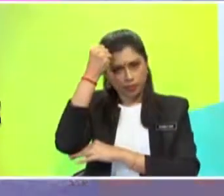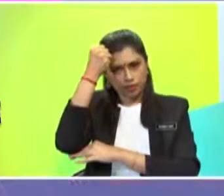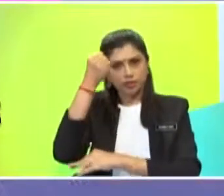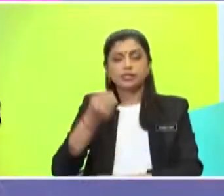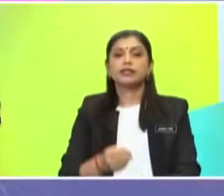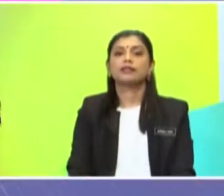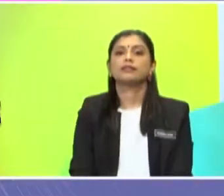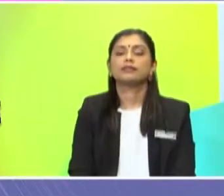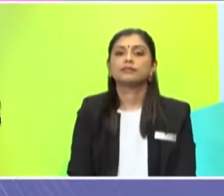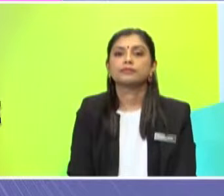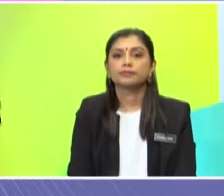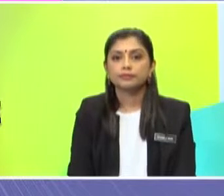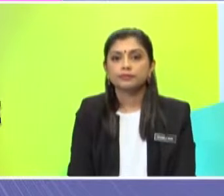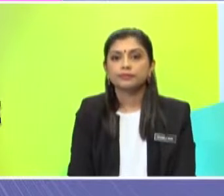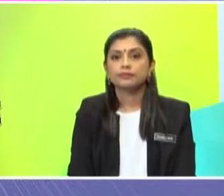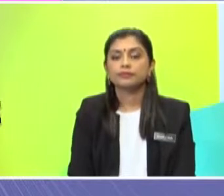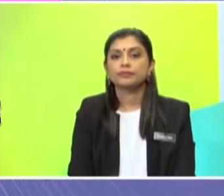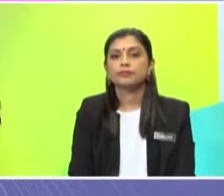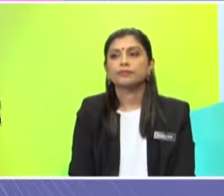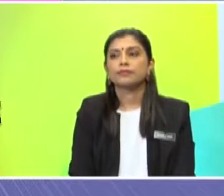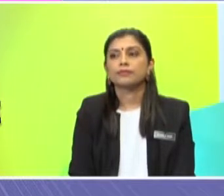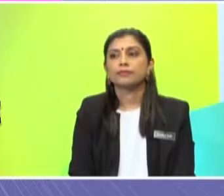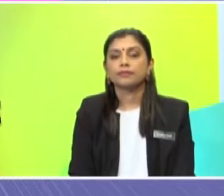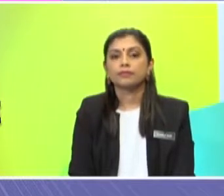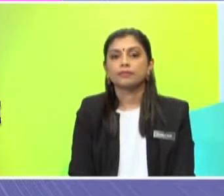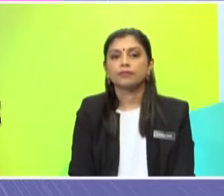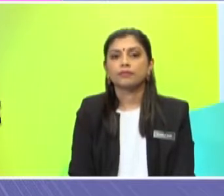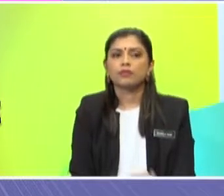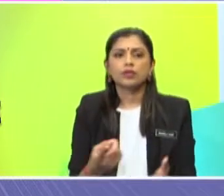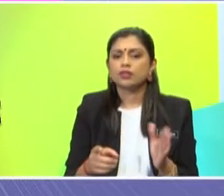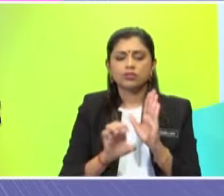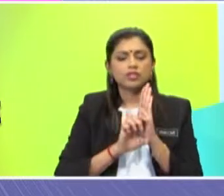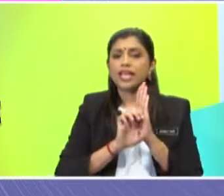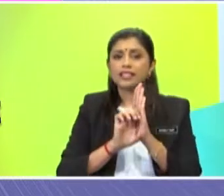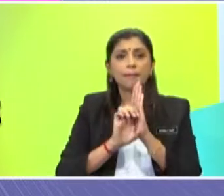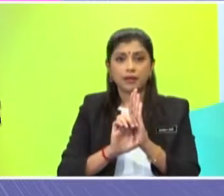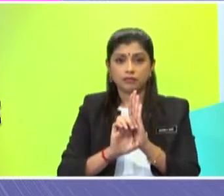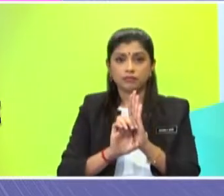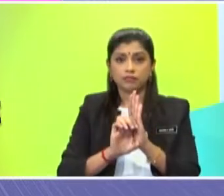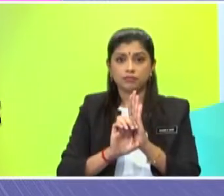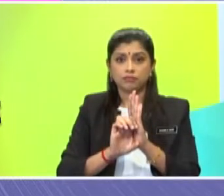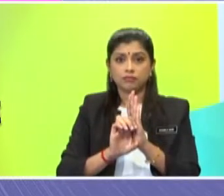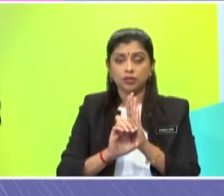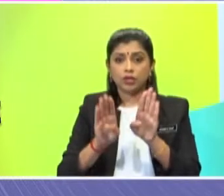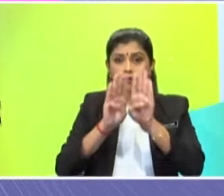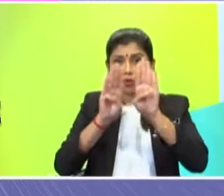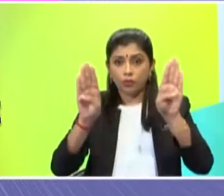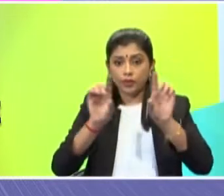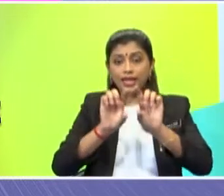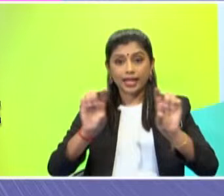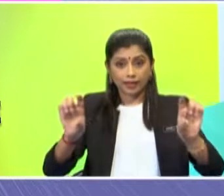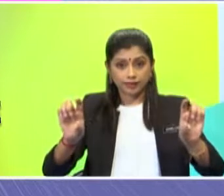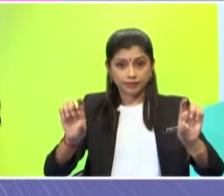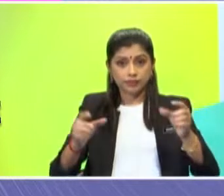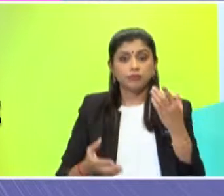screen, people. How are things with you and your family? So these are just some of the examples of what you should write for opening lines. Now,